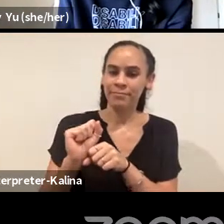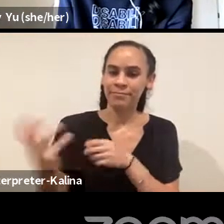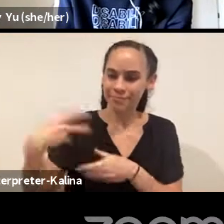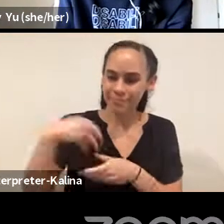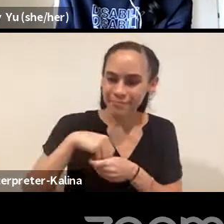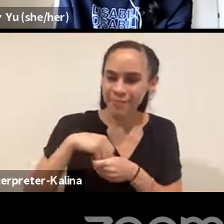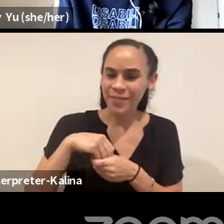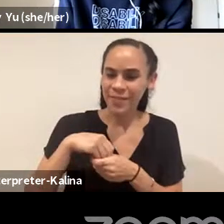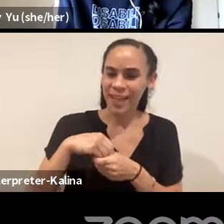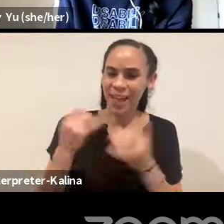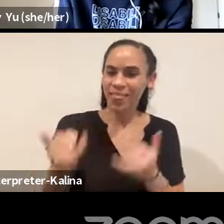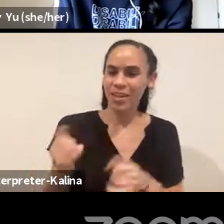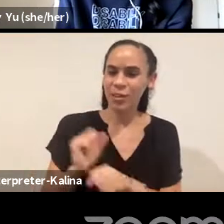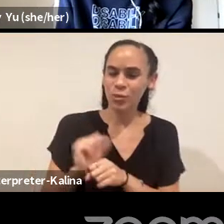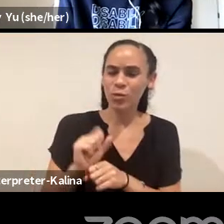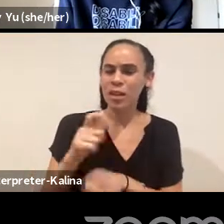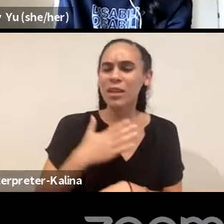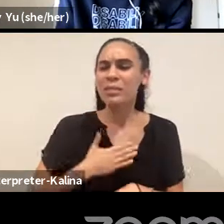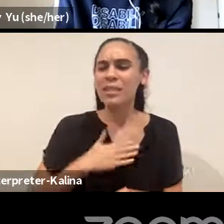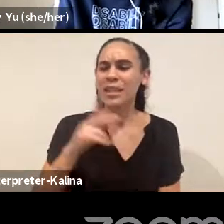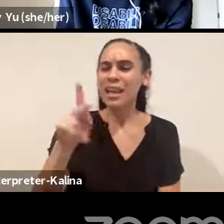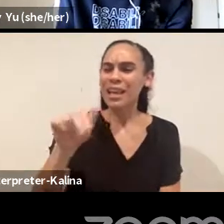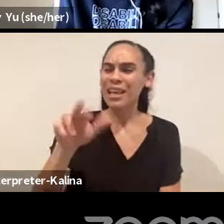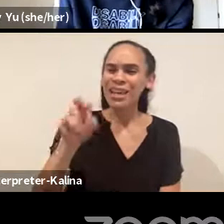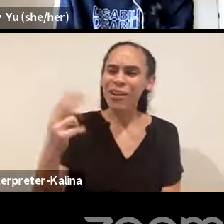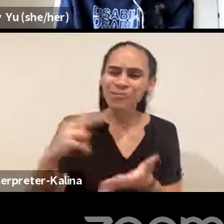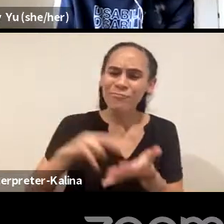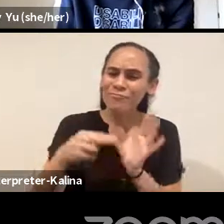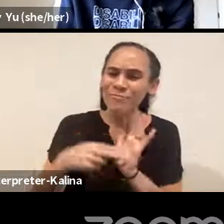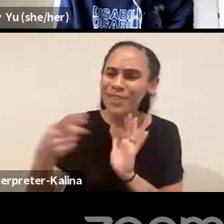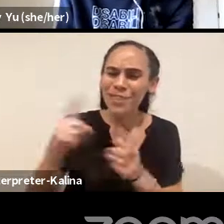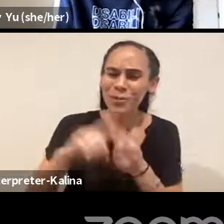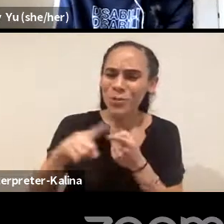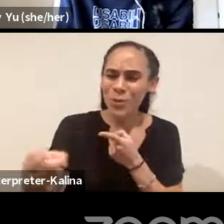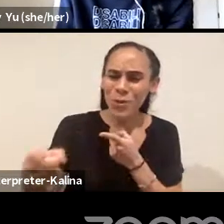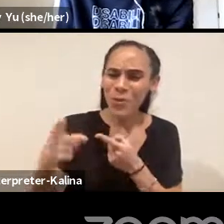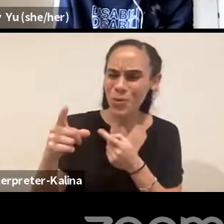please drop in the chat? I mean, Karen, what does allyship mean to you?